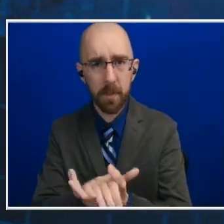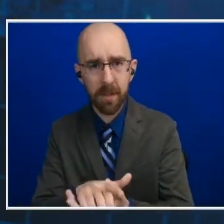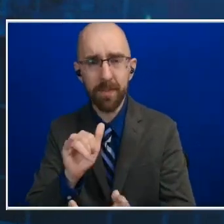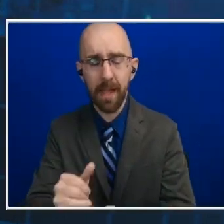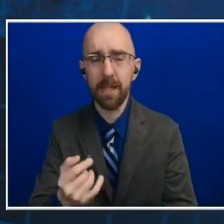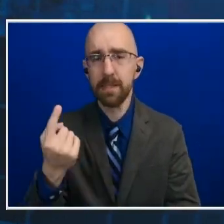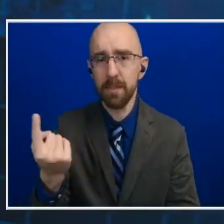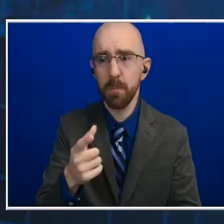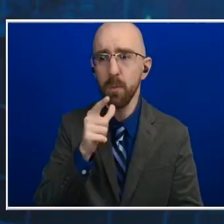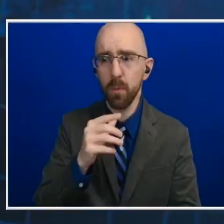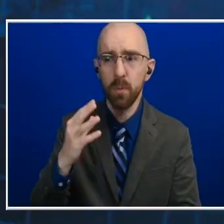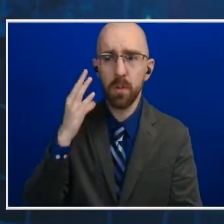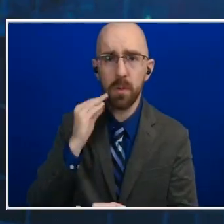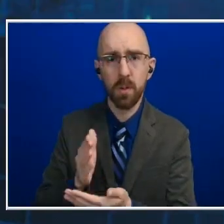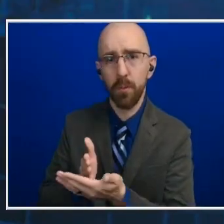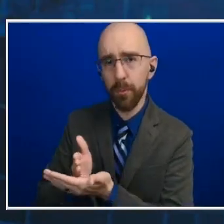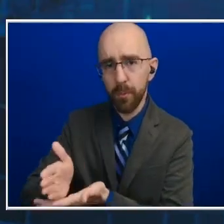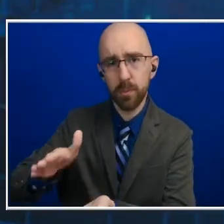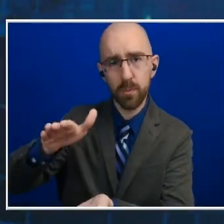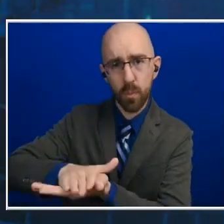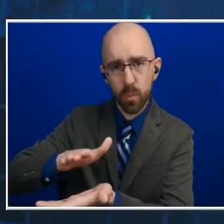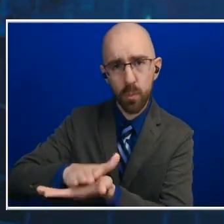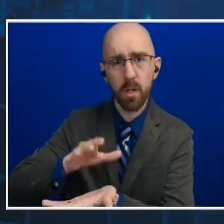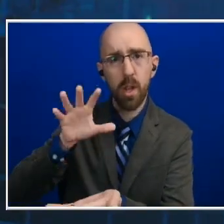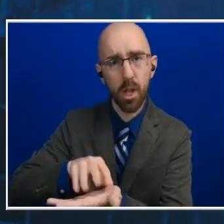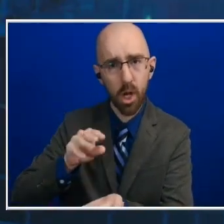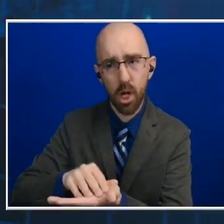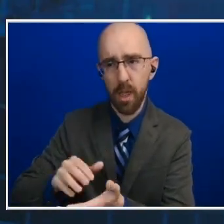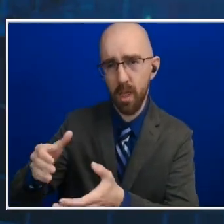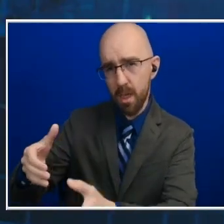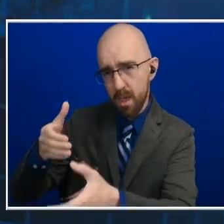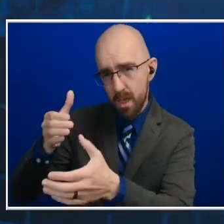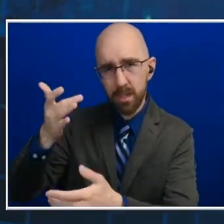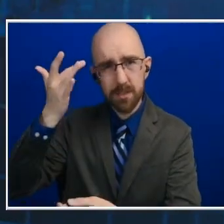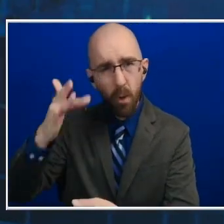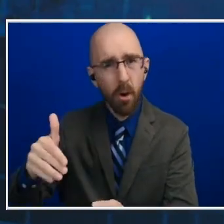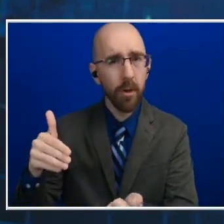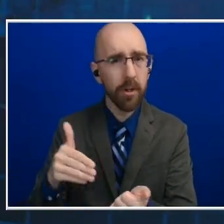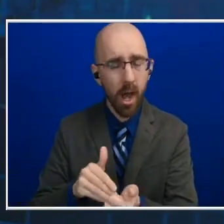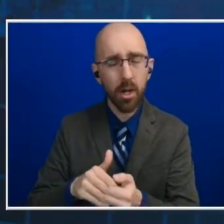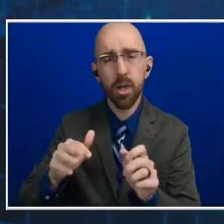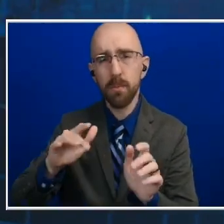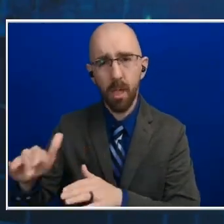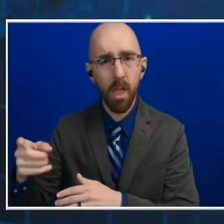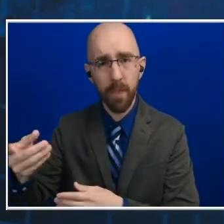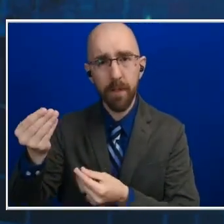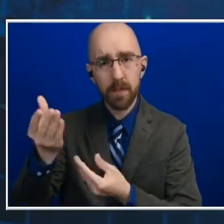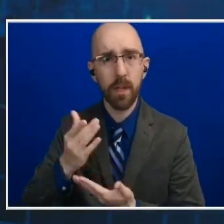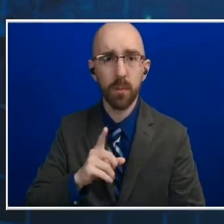so much schooling and learning everything and smart as a doctor and everything, that what they're telling you is true. And